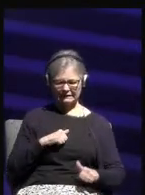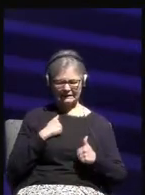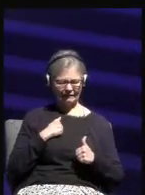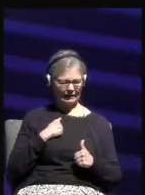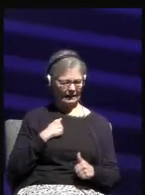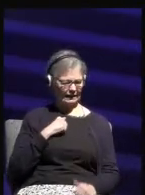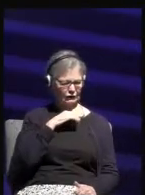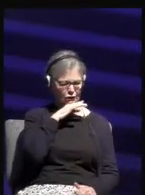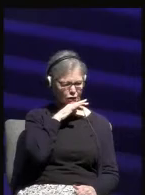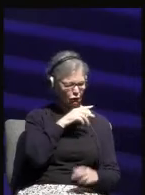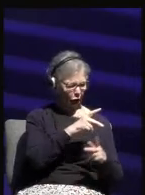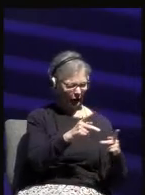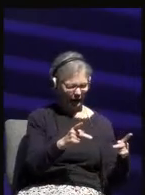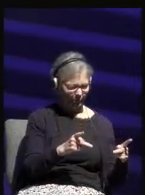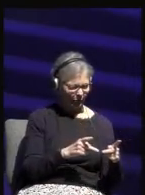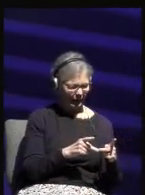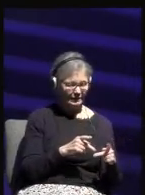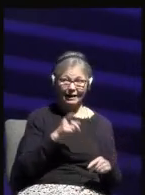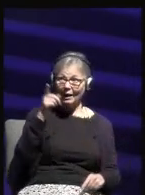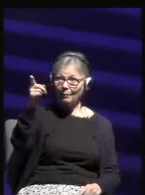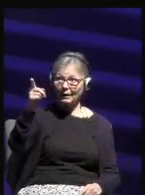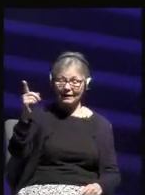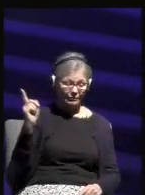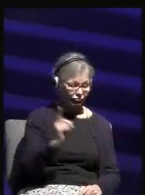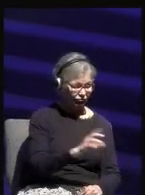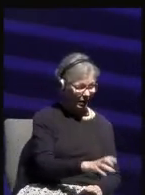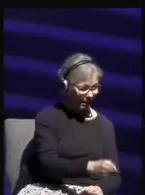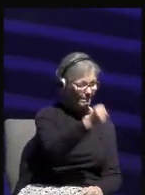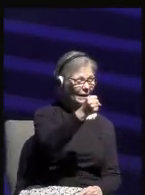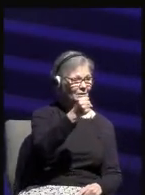but Jesus Christ set me up and he set